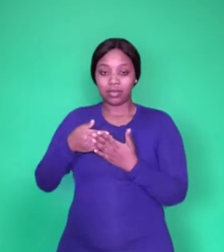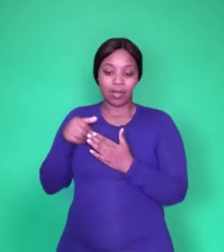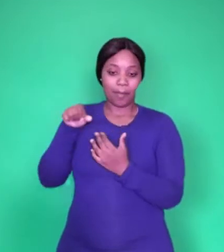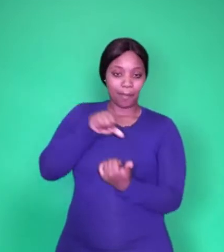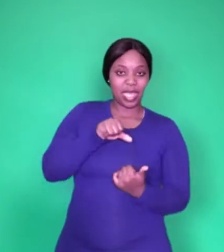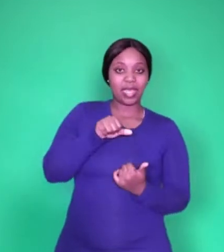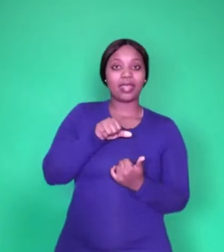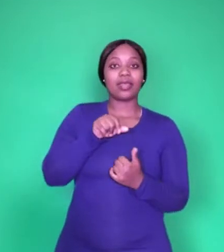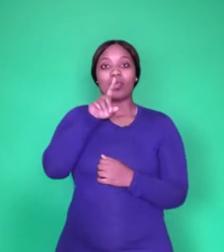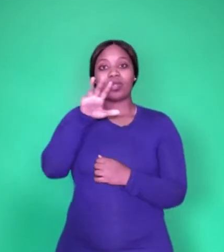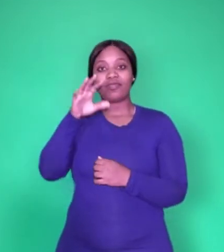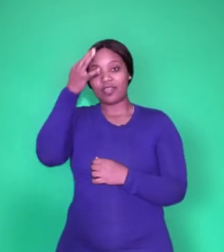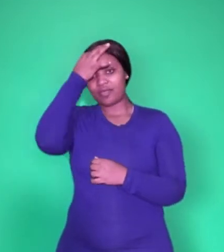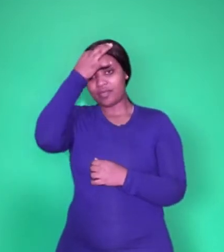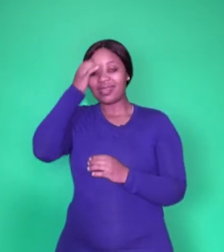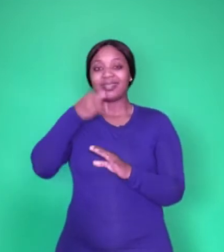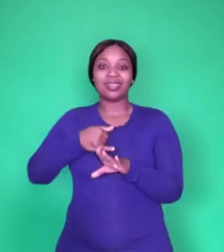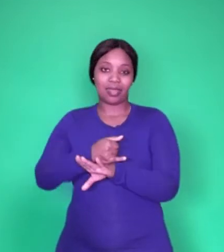give a bit more time